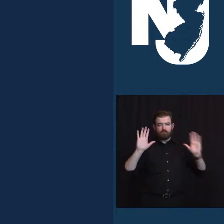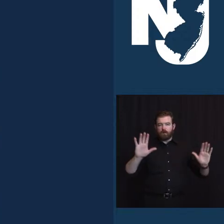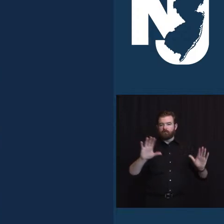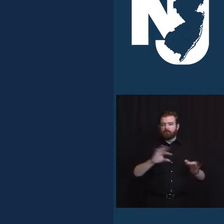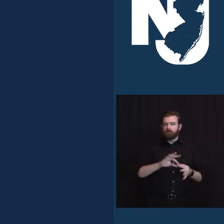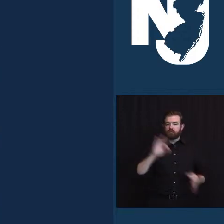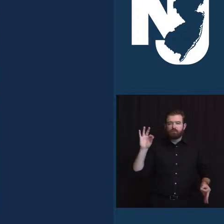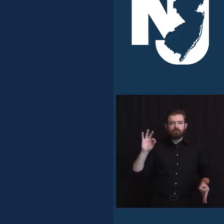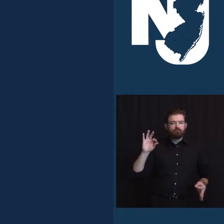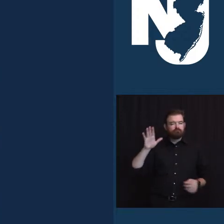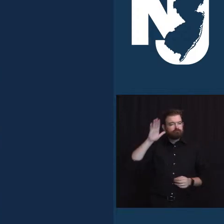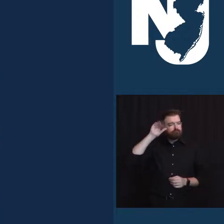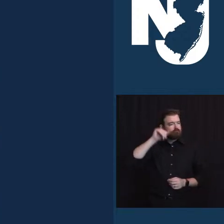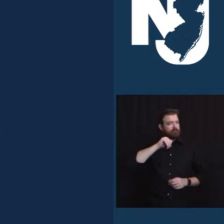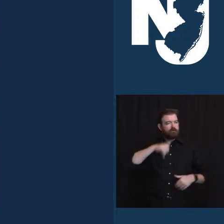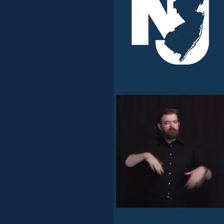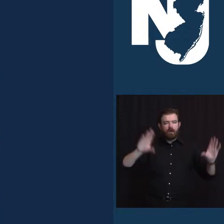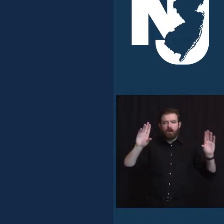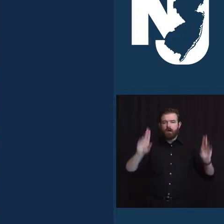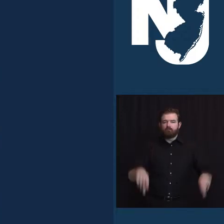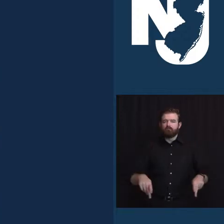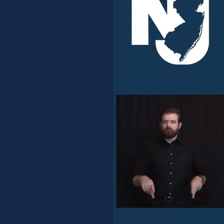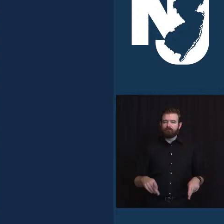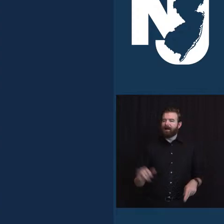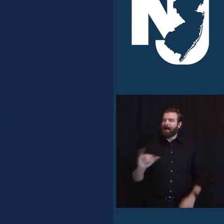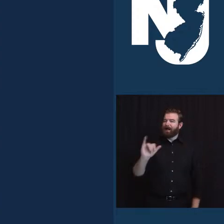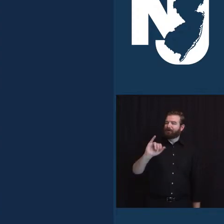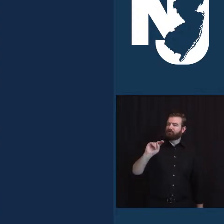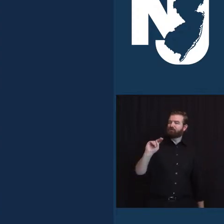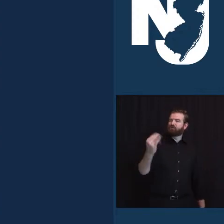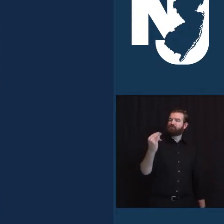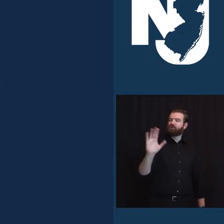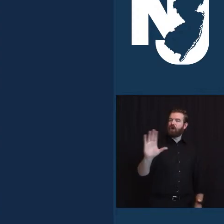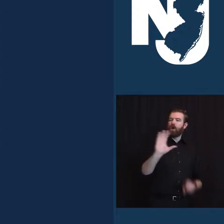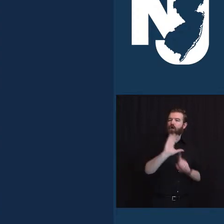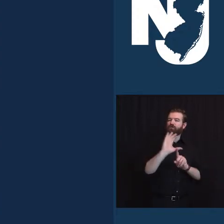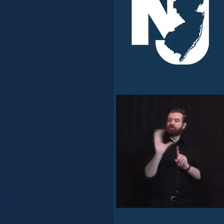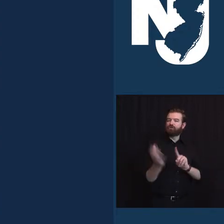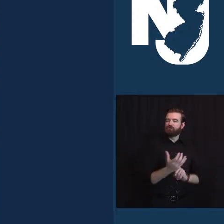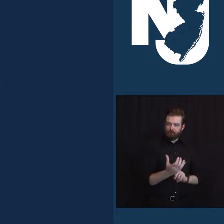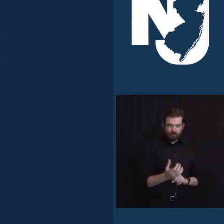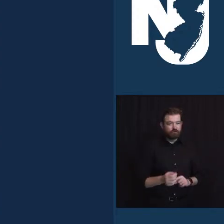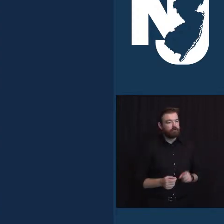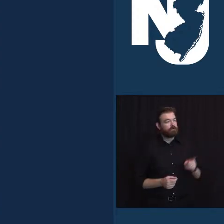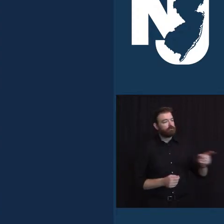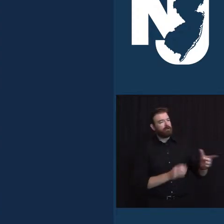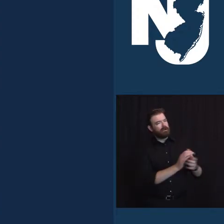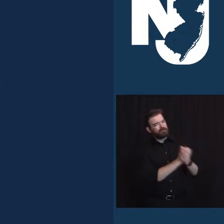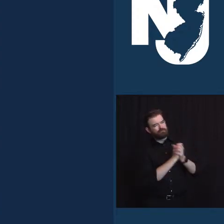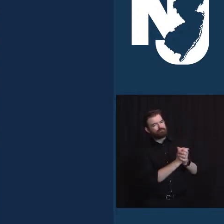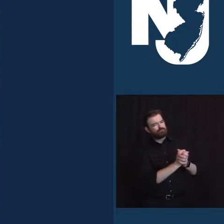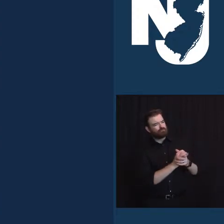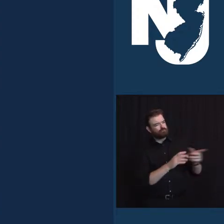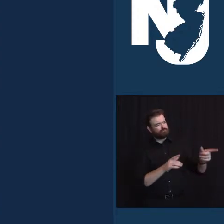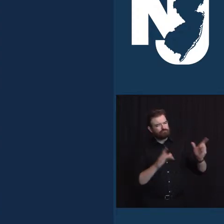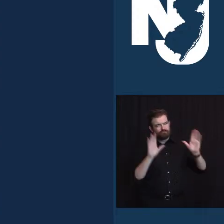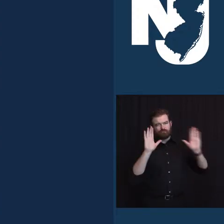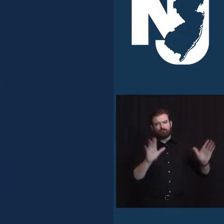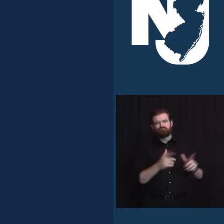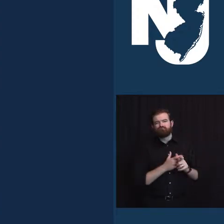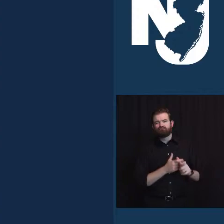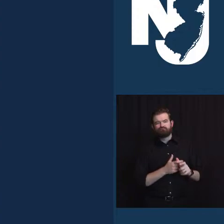state. Hella, to you and your team, congratulations on an extraordinary run. What an inspiration. You